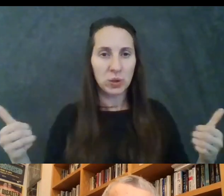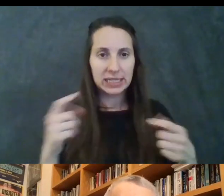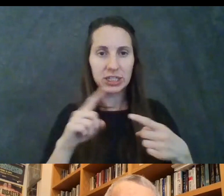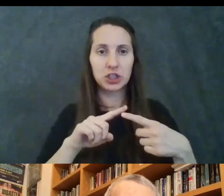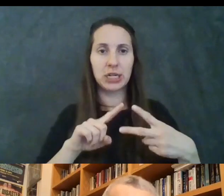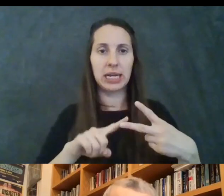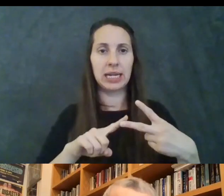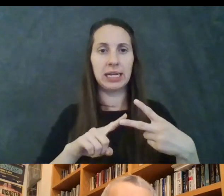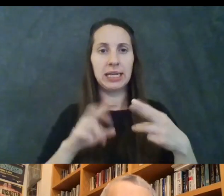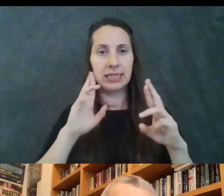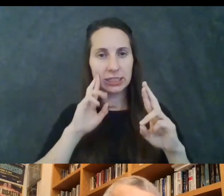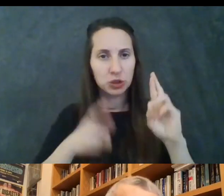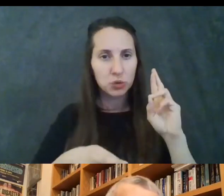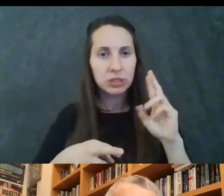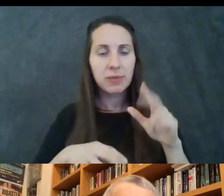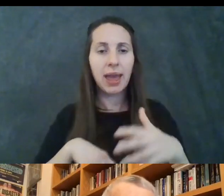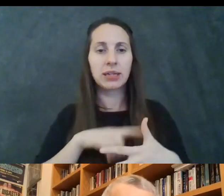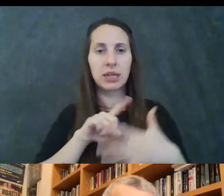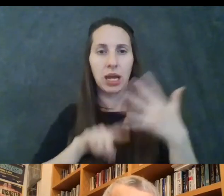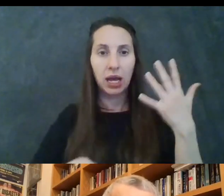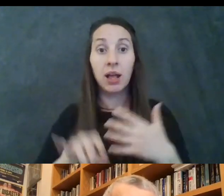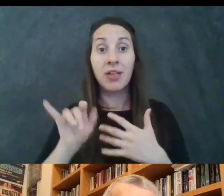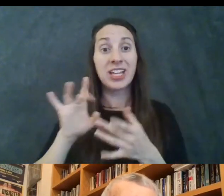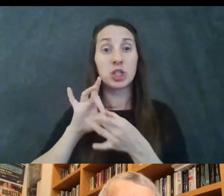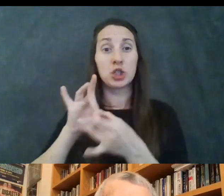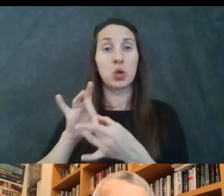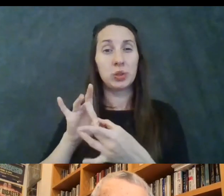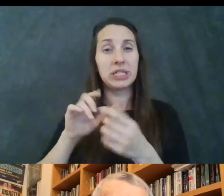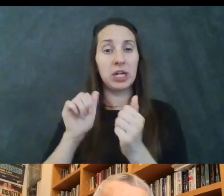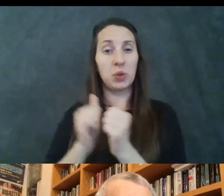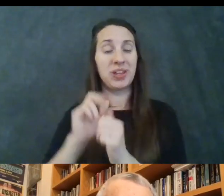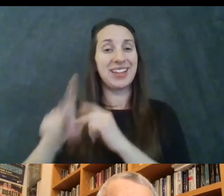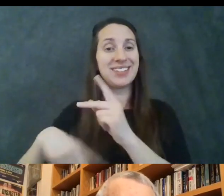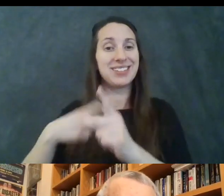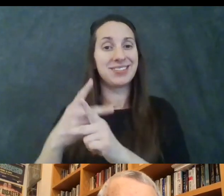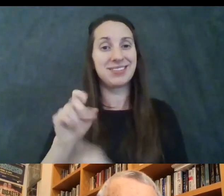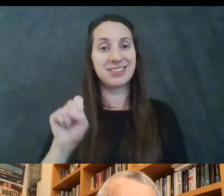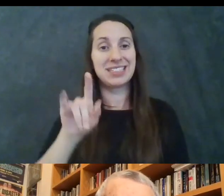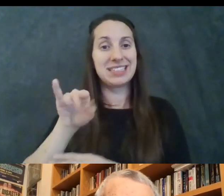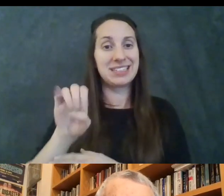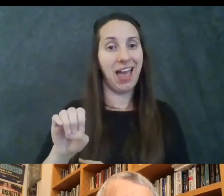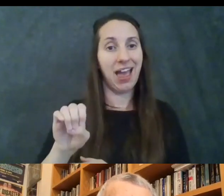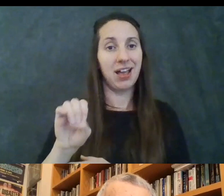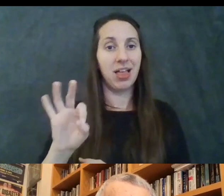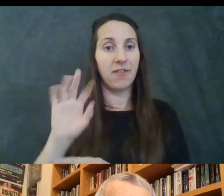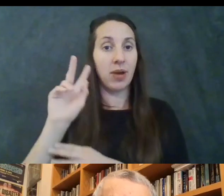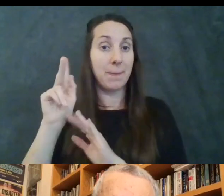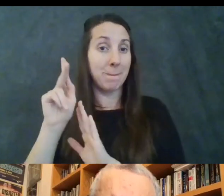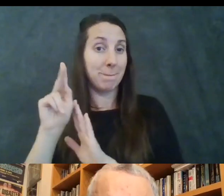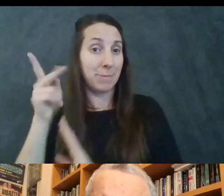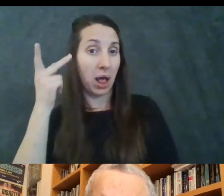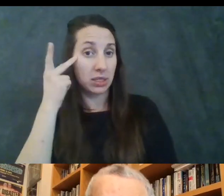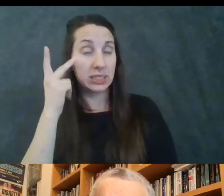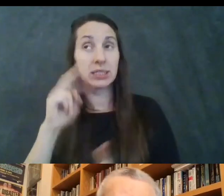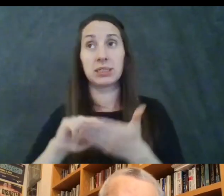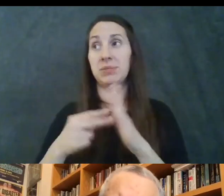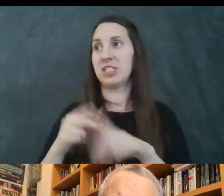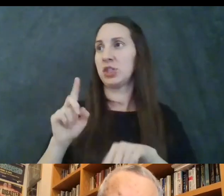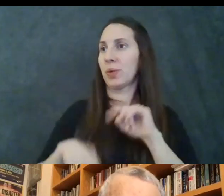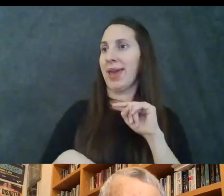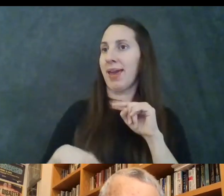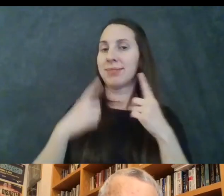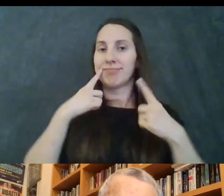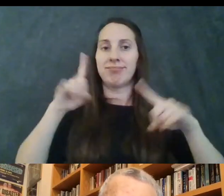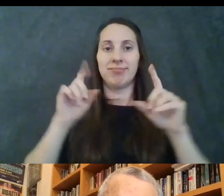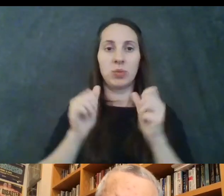was associated with a style of politics that meant you could not make progress on issues, particularly